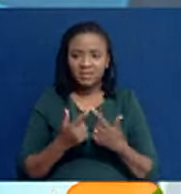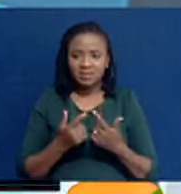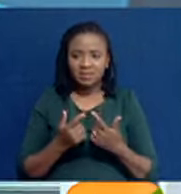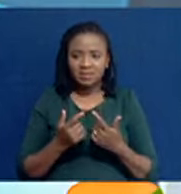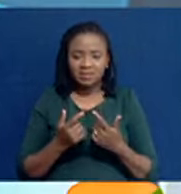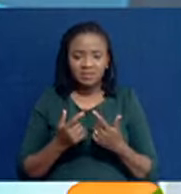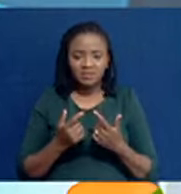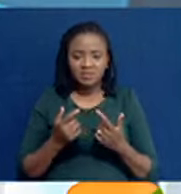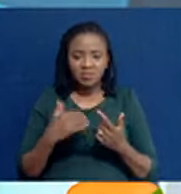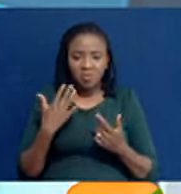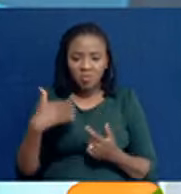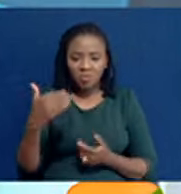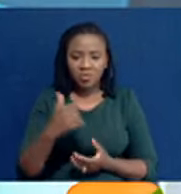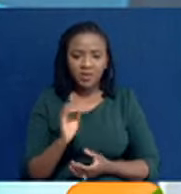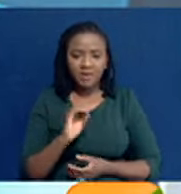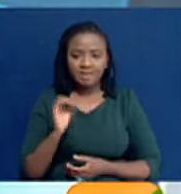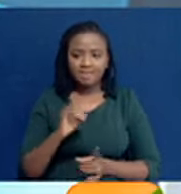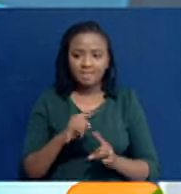But I must say,